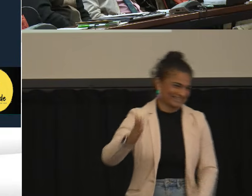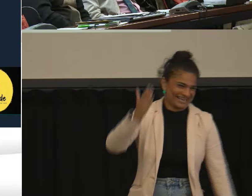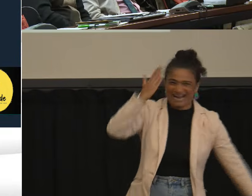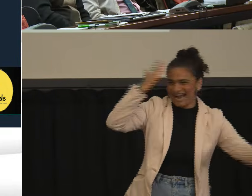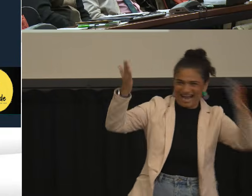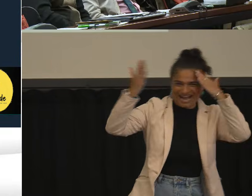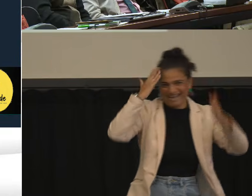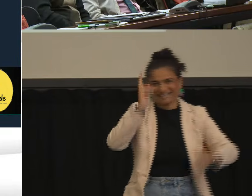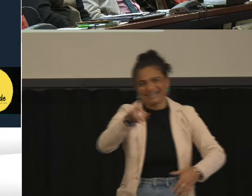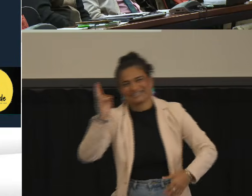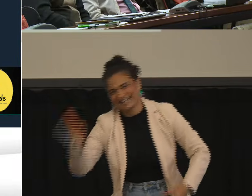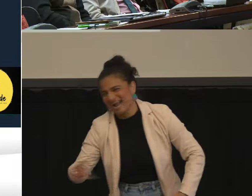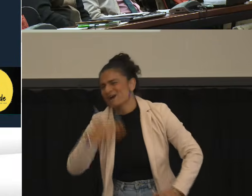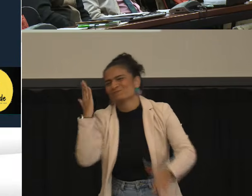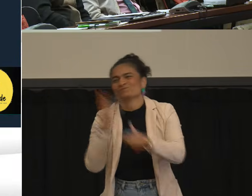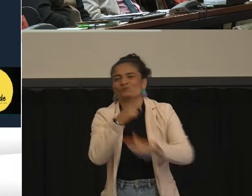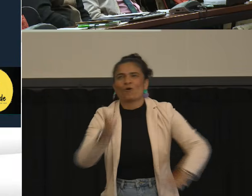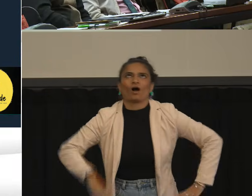Hi.